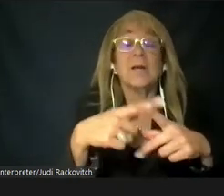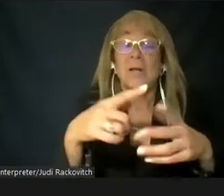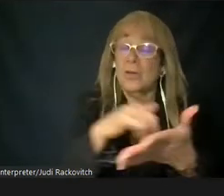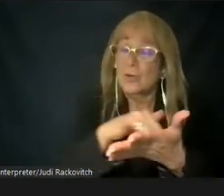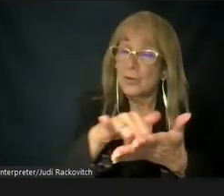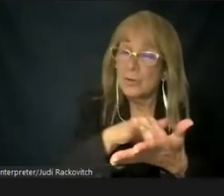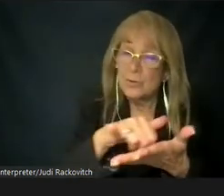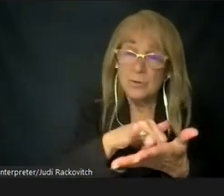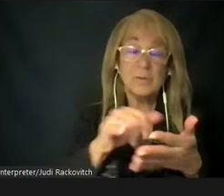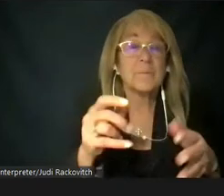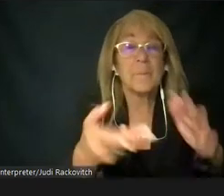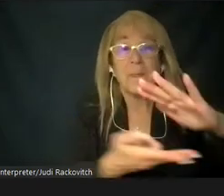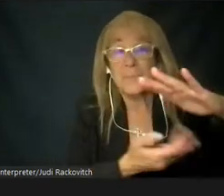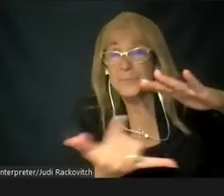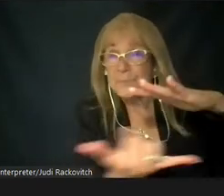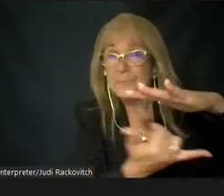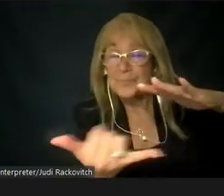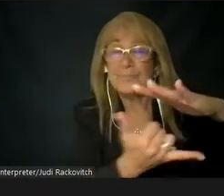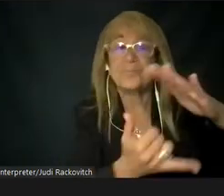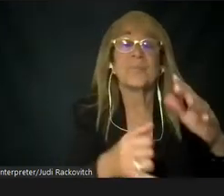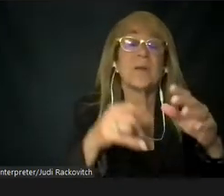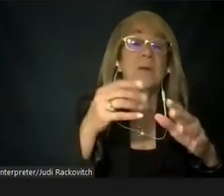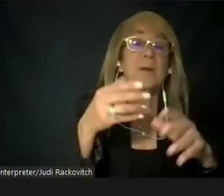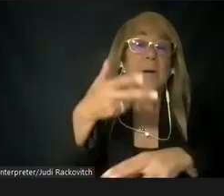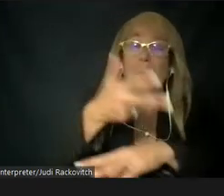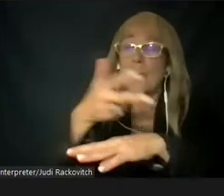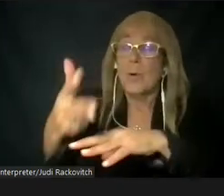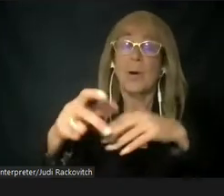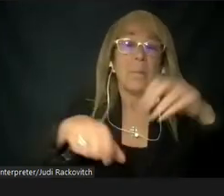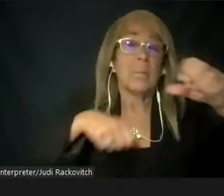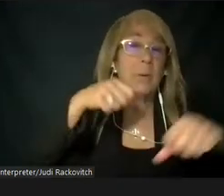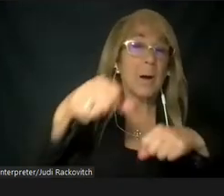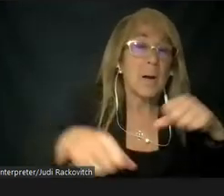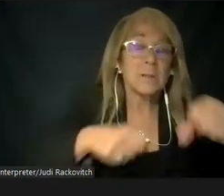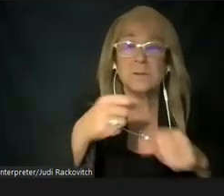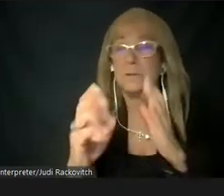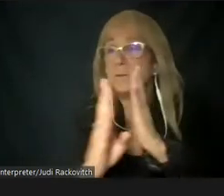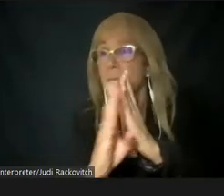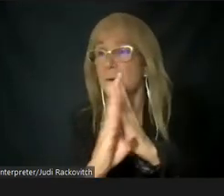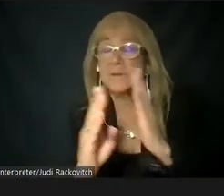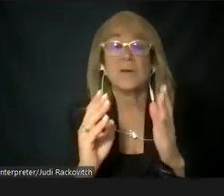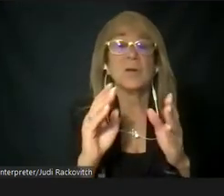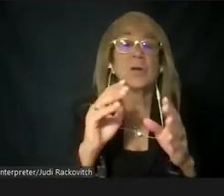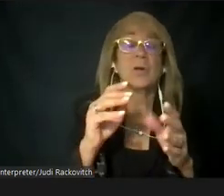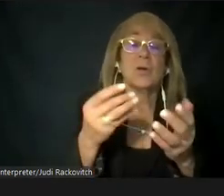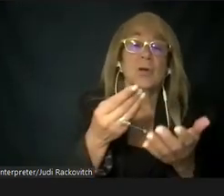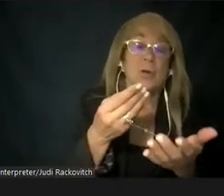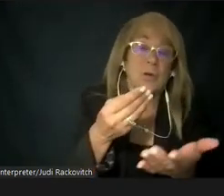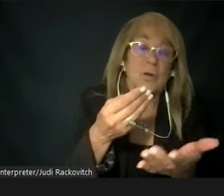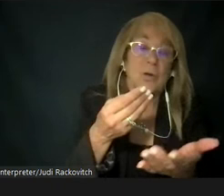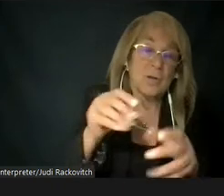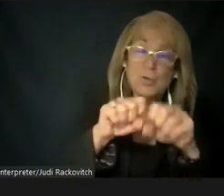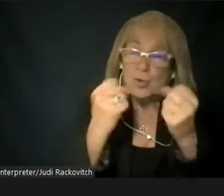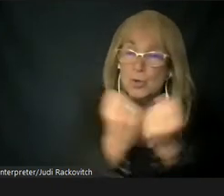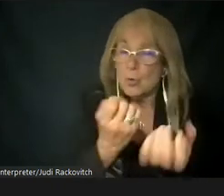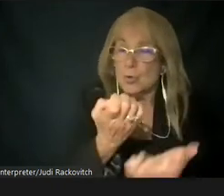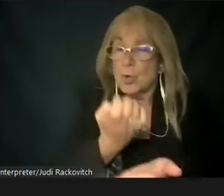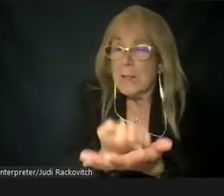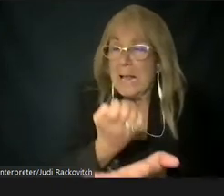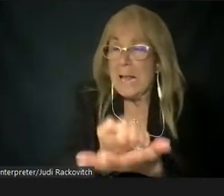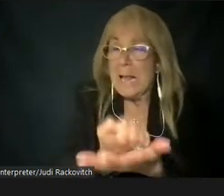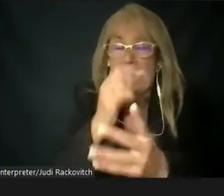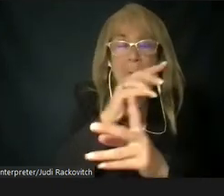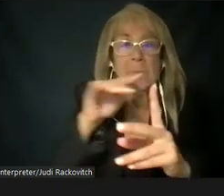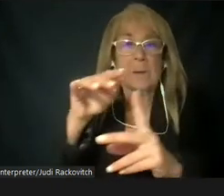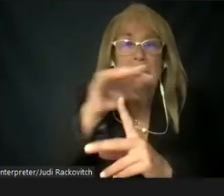parking and pedestrian and bicyclists. We'll also be looking at social and economic considerations and conditions. We'll looking at the